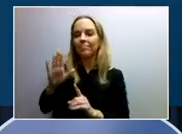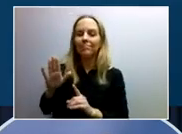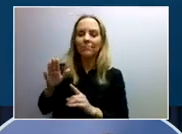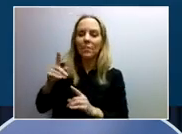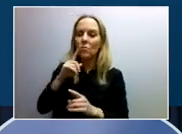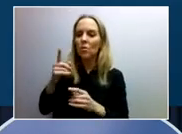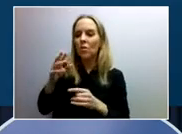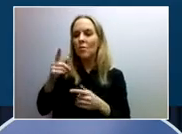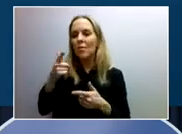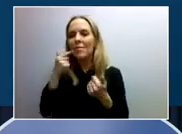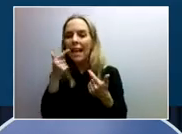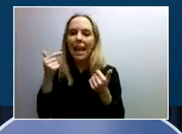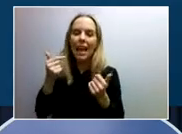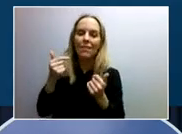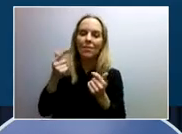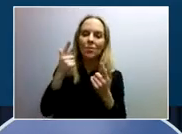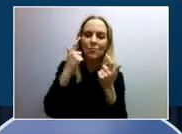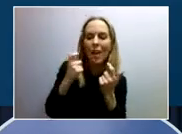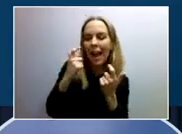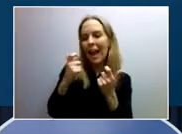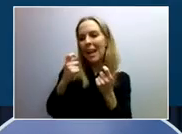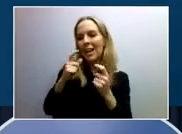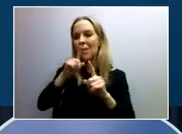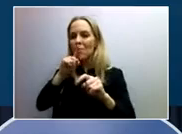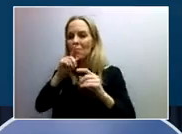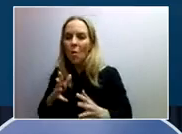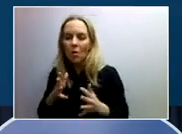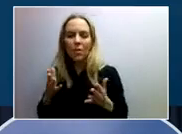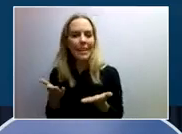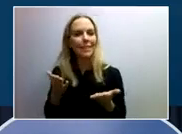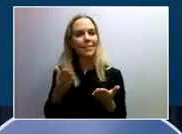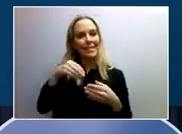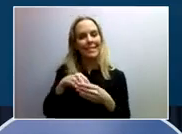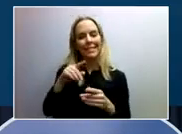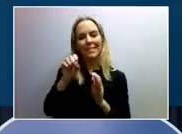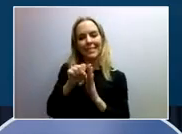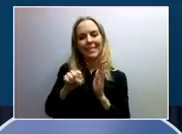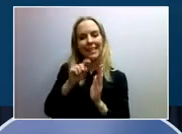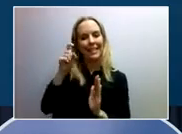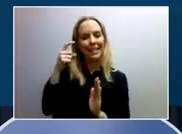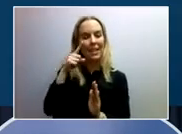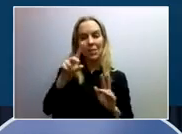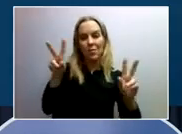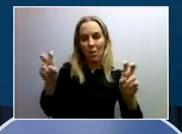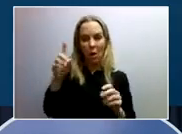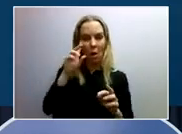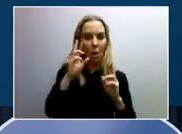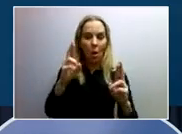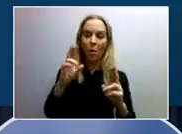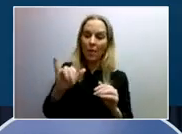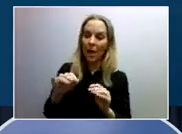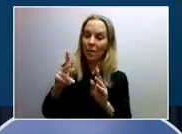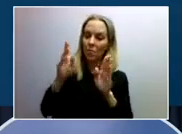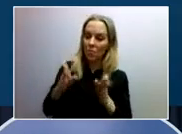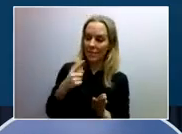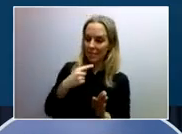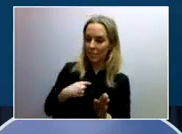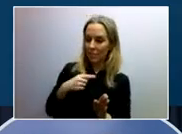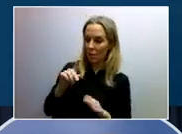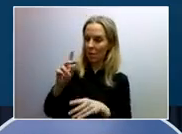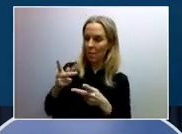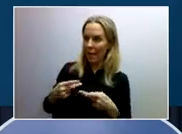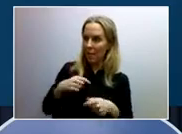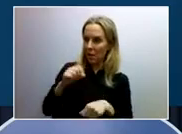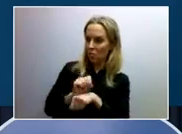laughed, and cried in the state capitol. Jack's quoted as saying, "I hope that person says of me and the place I worked," he called it a